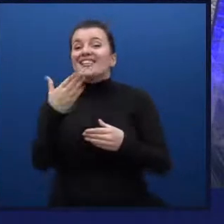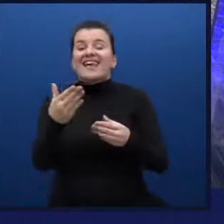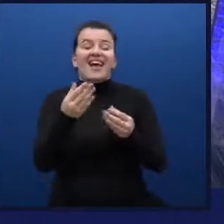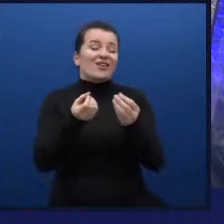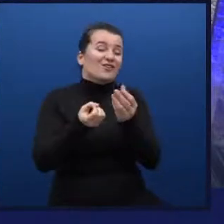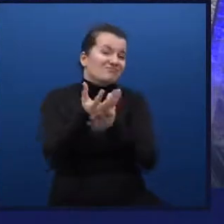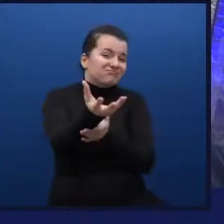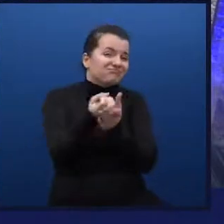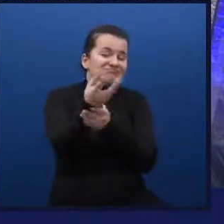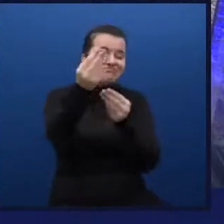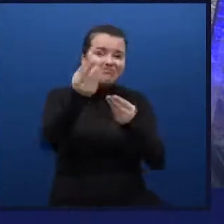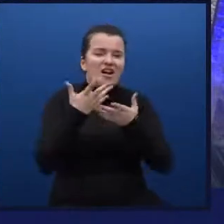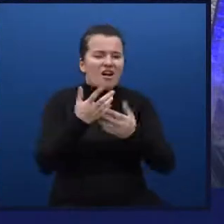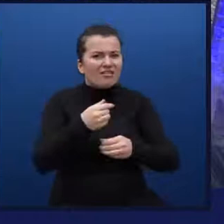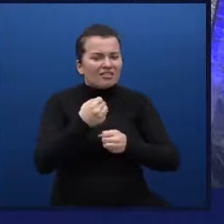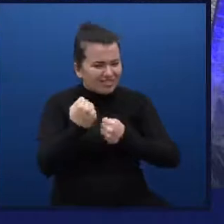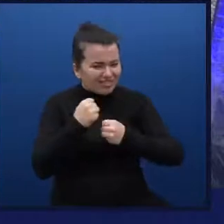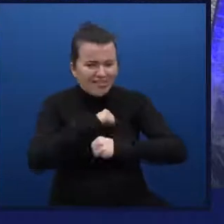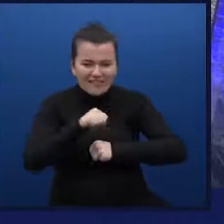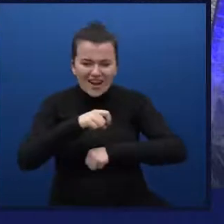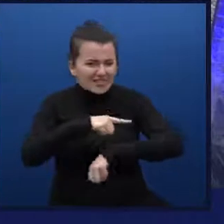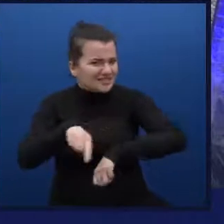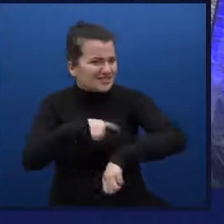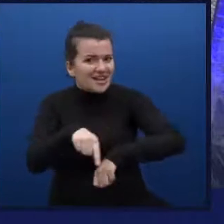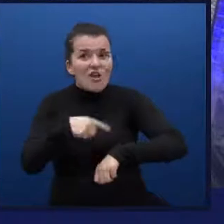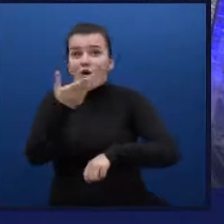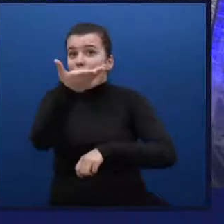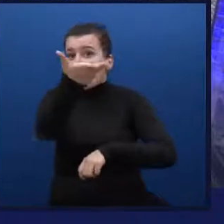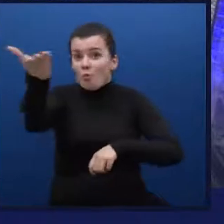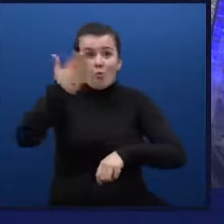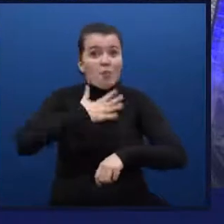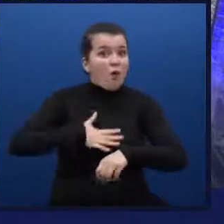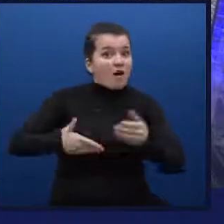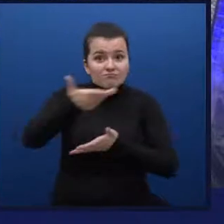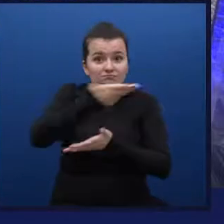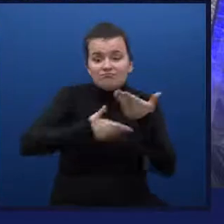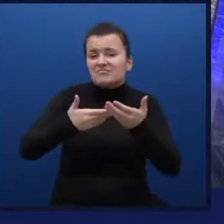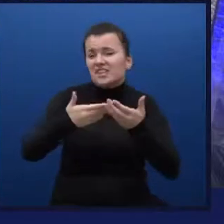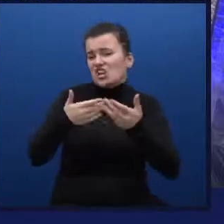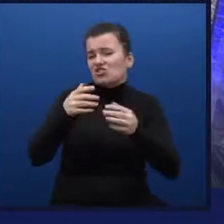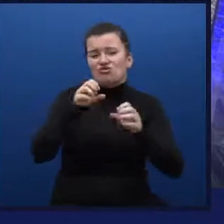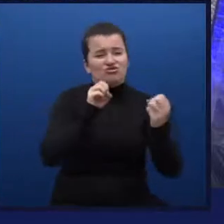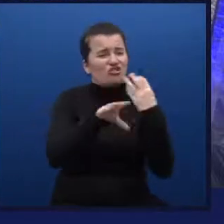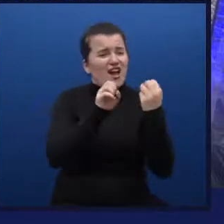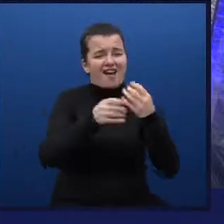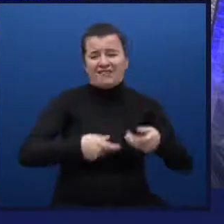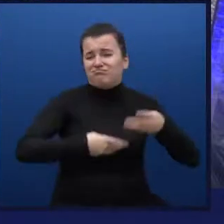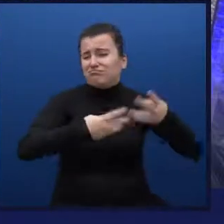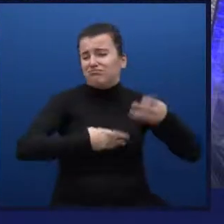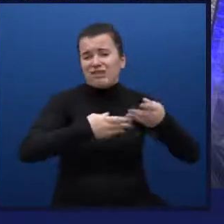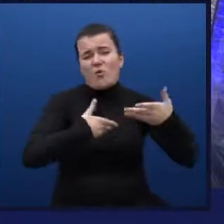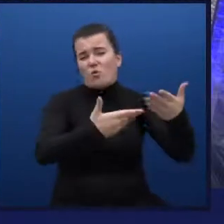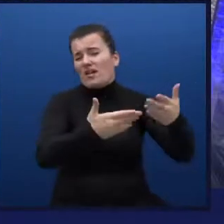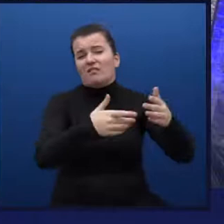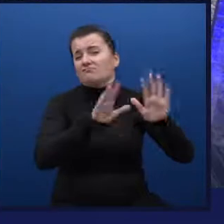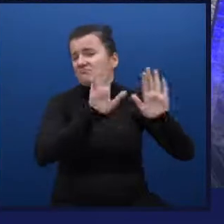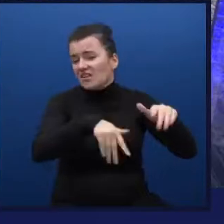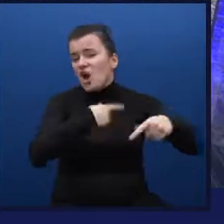So if people want to continue the conversation, please do so in a live chat. It will be active after the show as